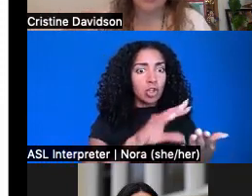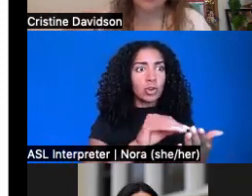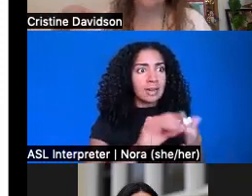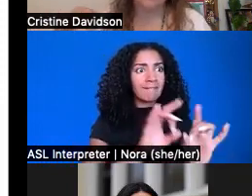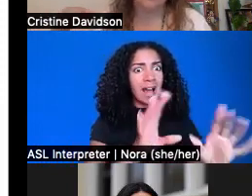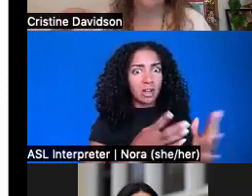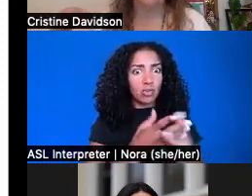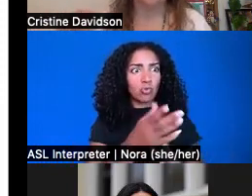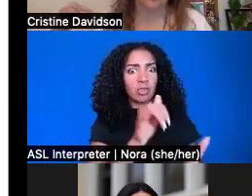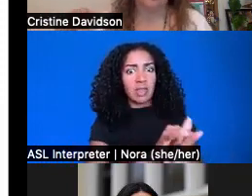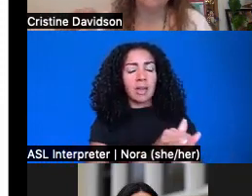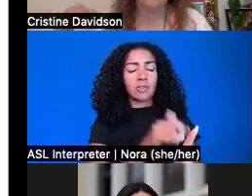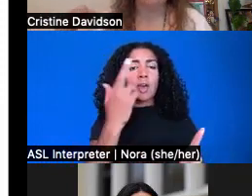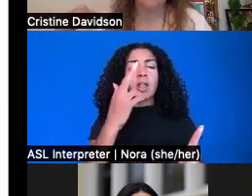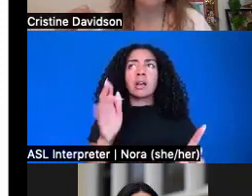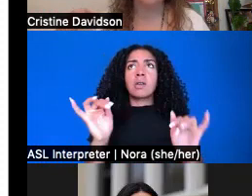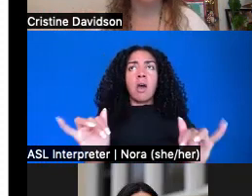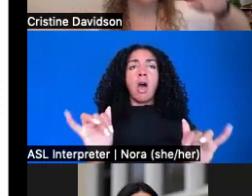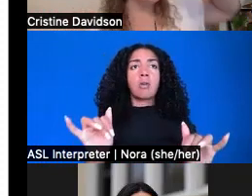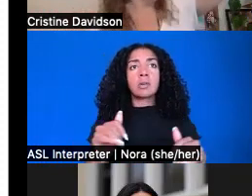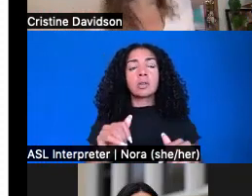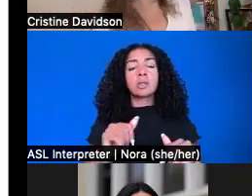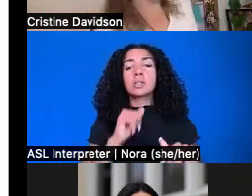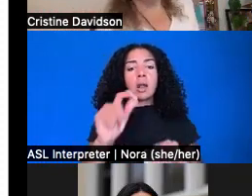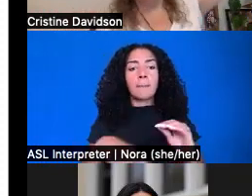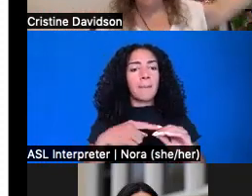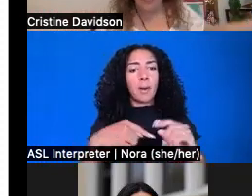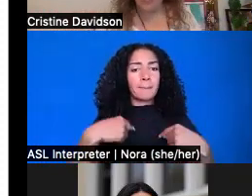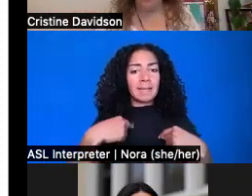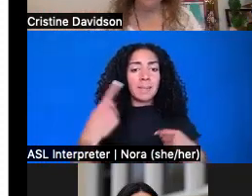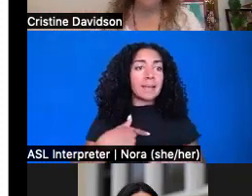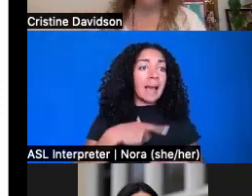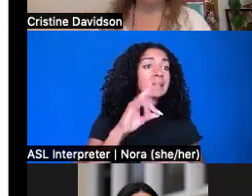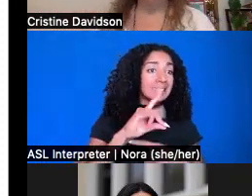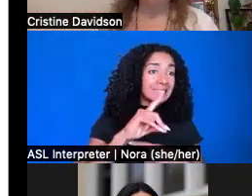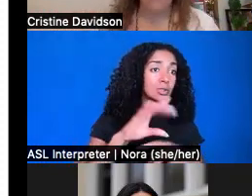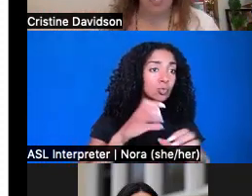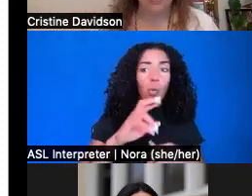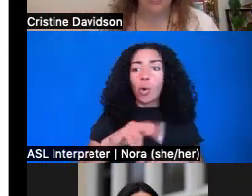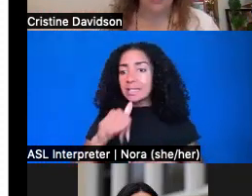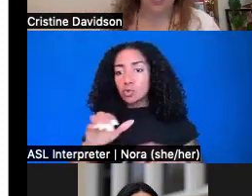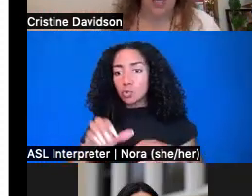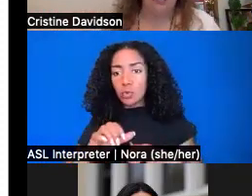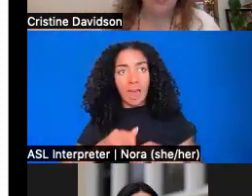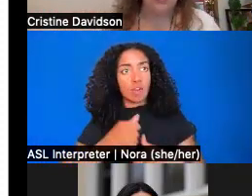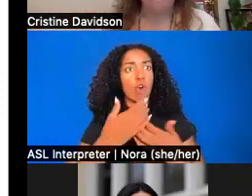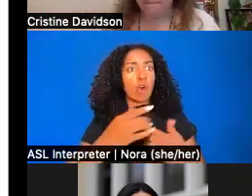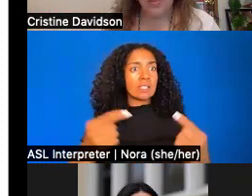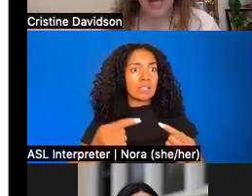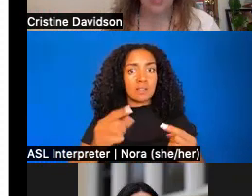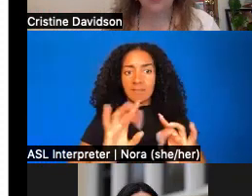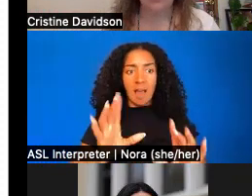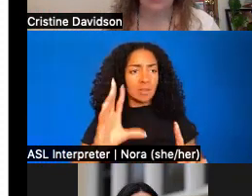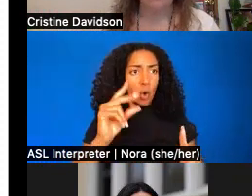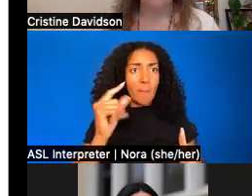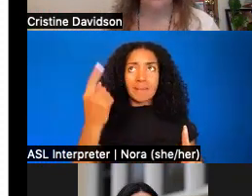that I did or didn't do that caused that violence, that there were so many other things out there at play in our lives,